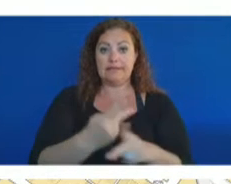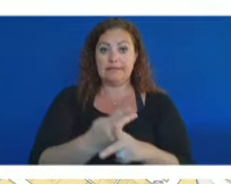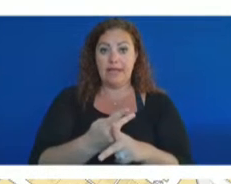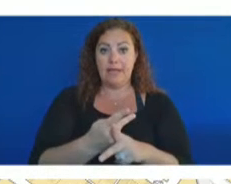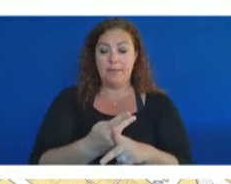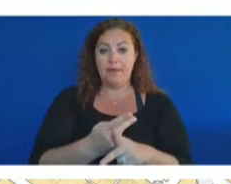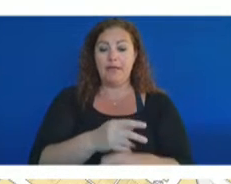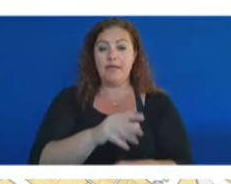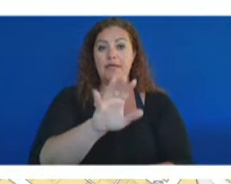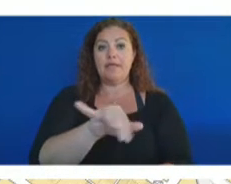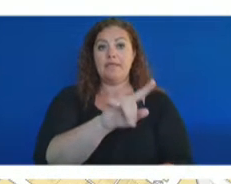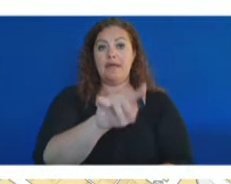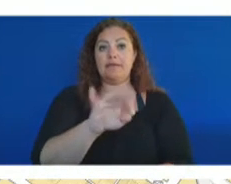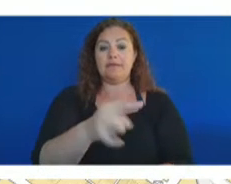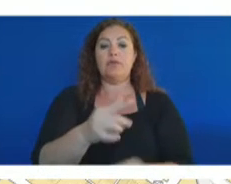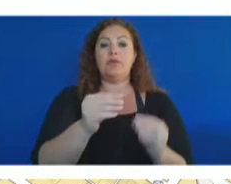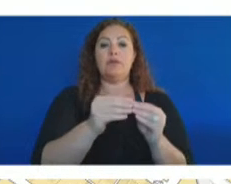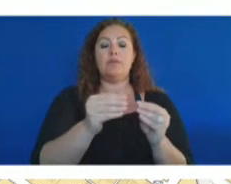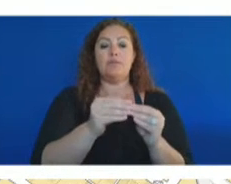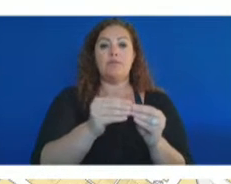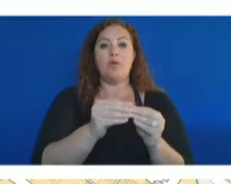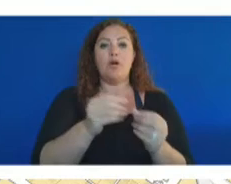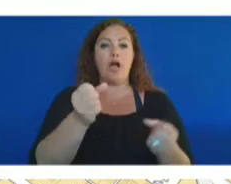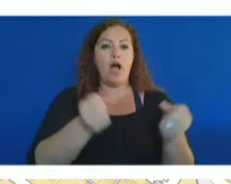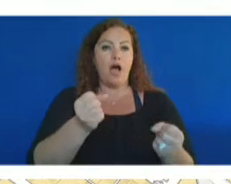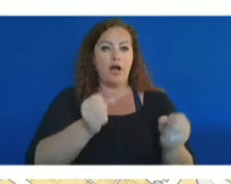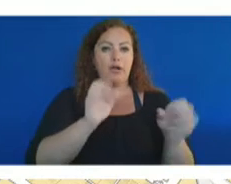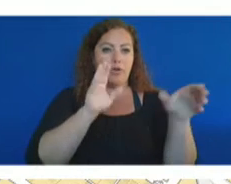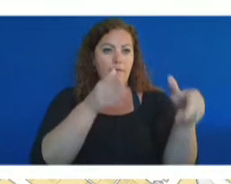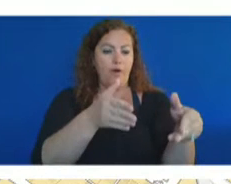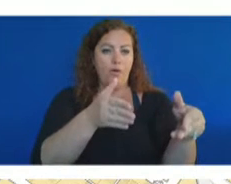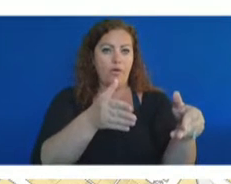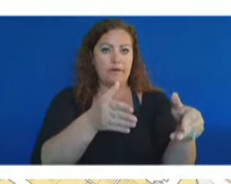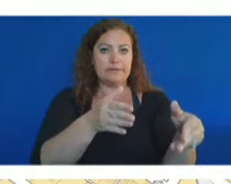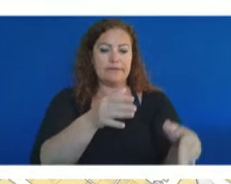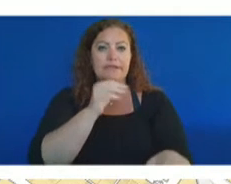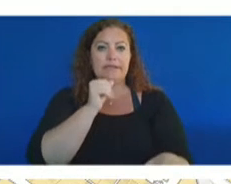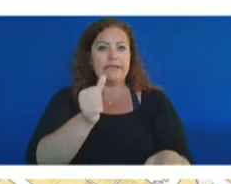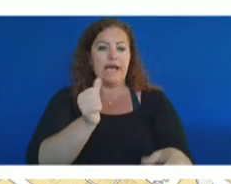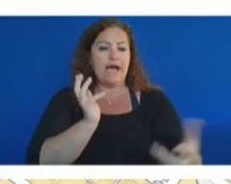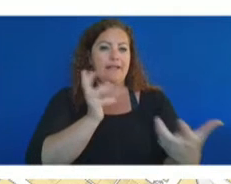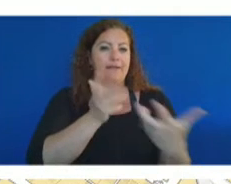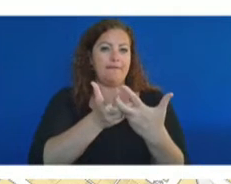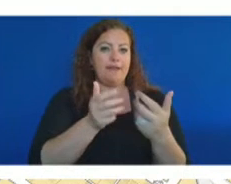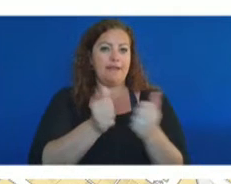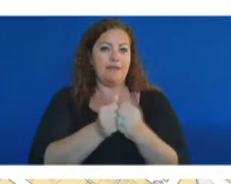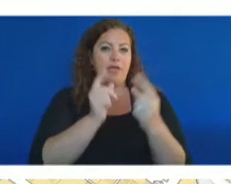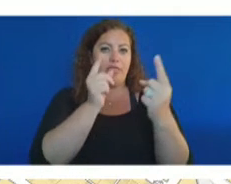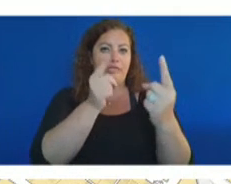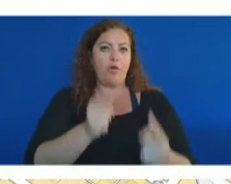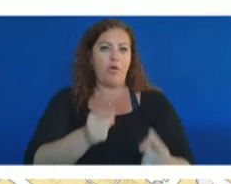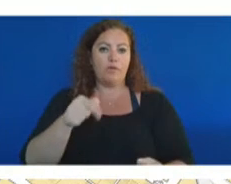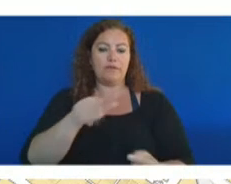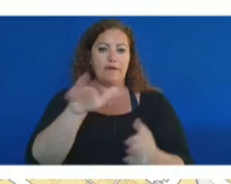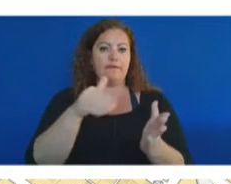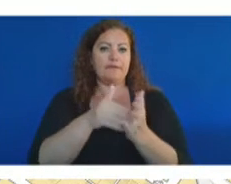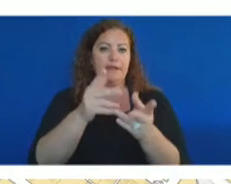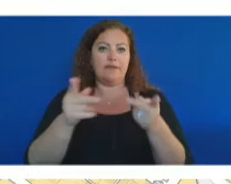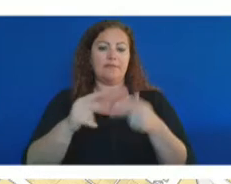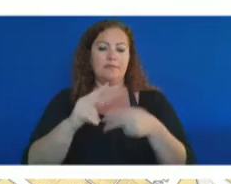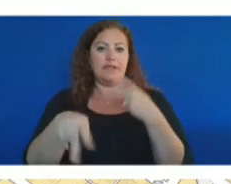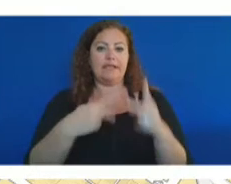zoning is much more Auto oriented doesn't align with the goals of the center Place type in